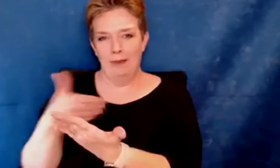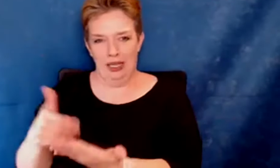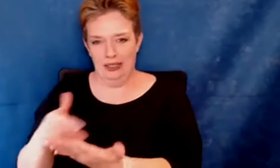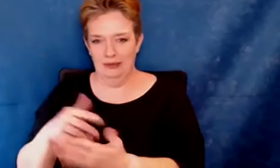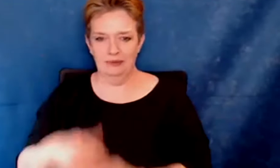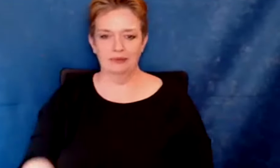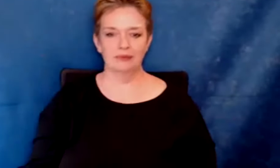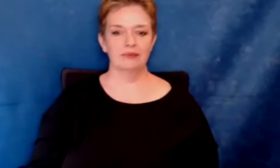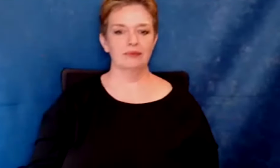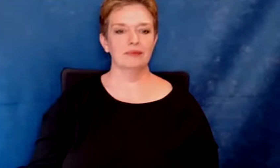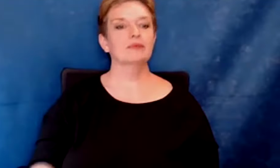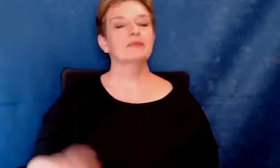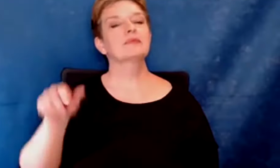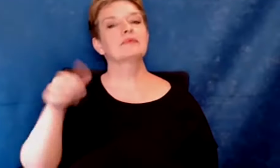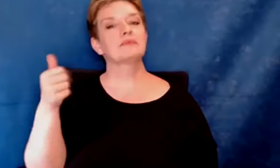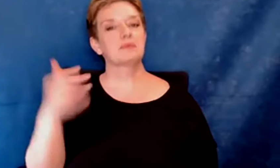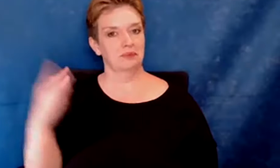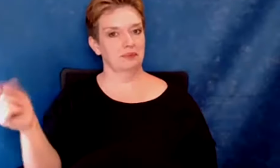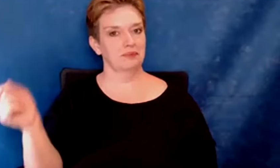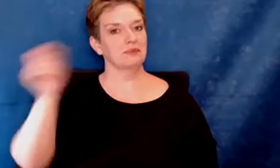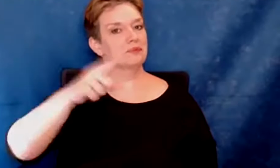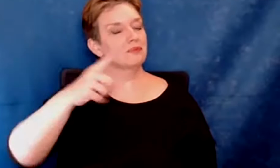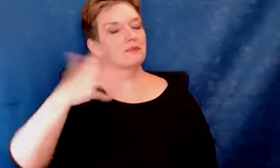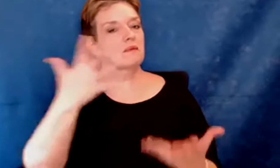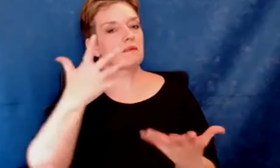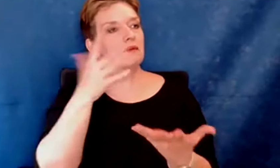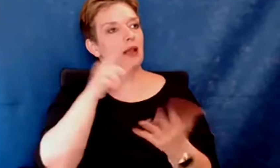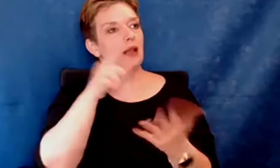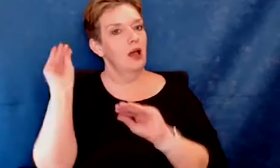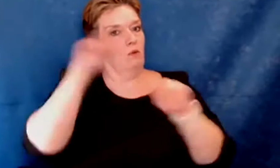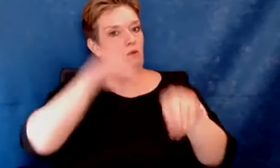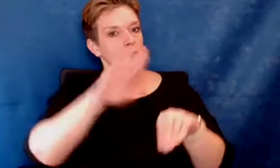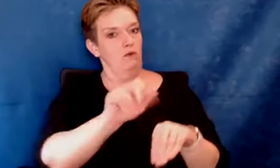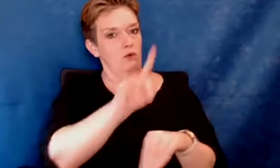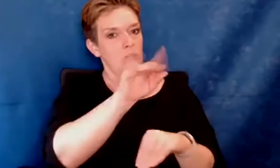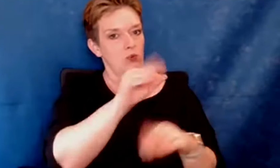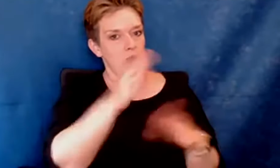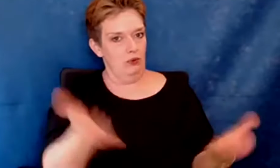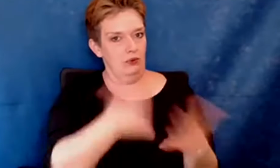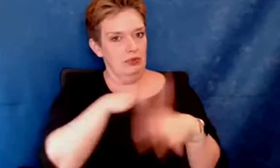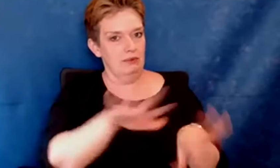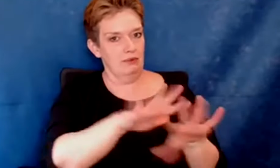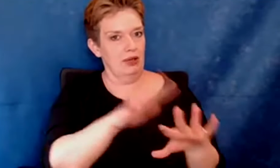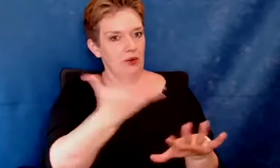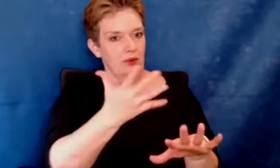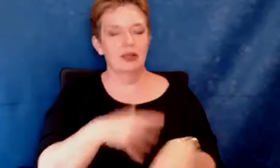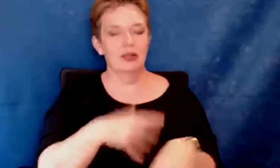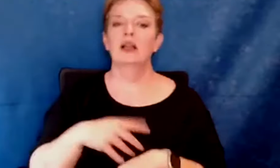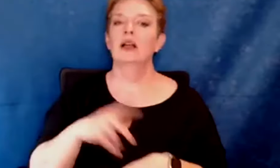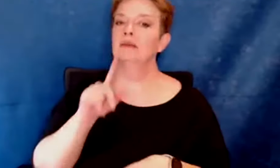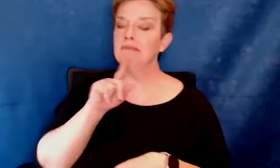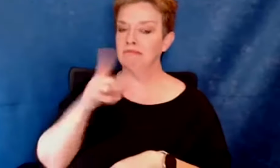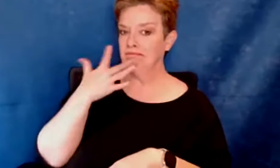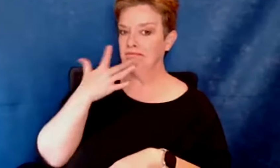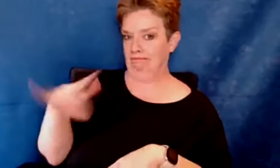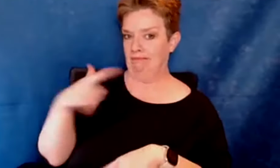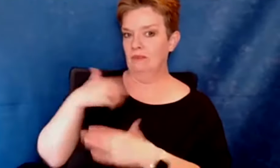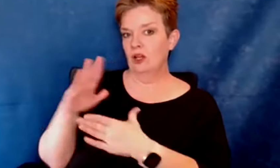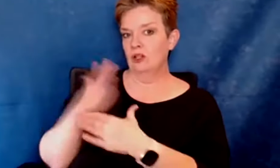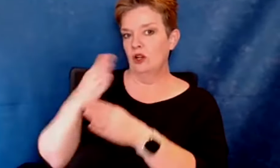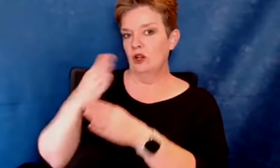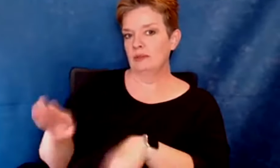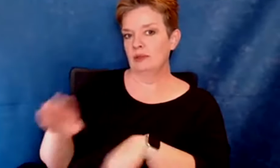studio into the space? Well, fortunately, I share a studio with another artist, and